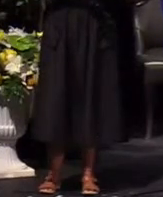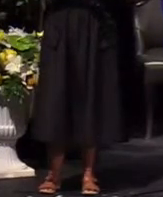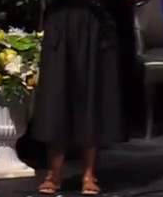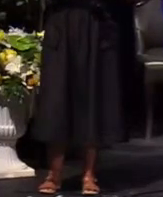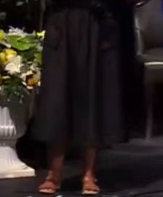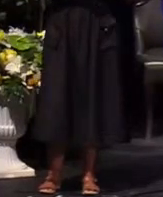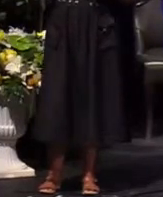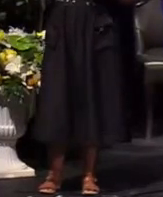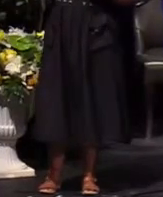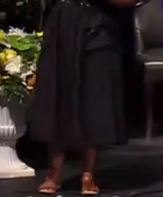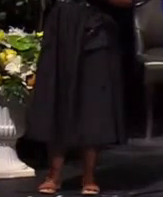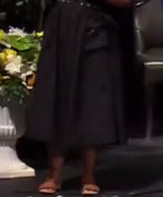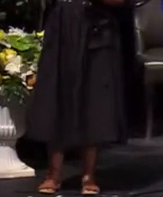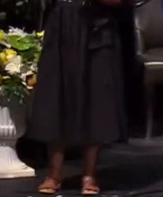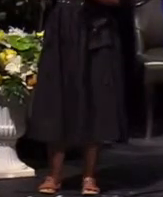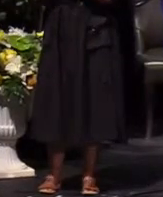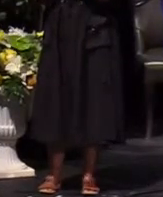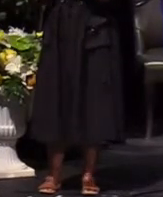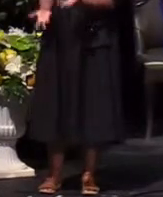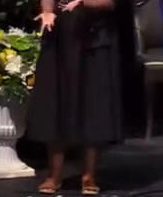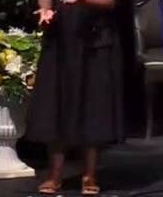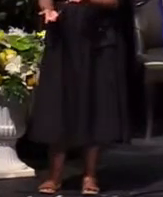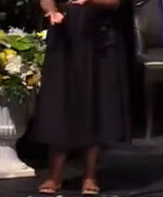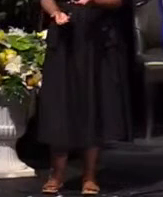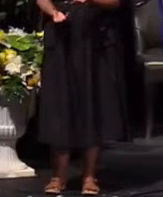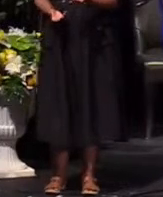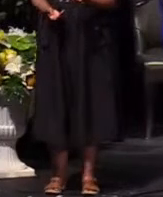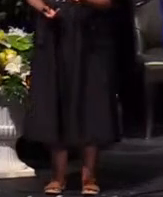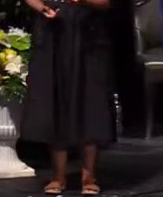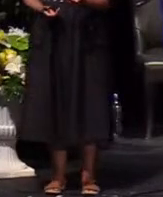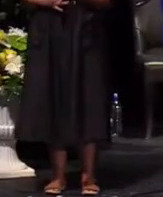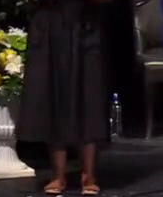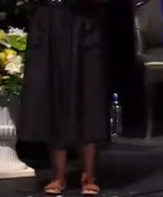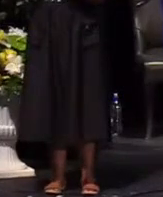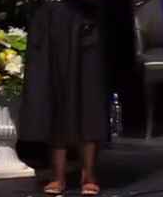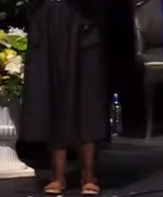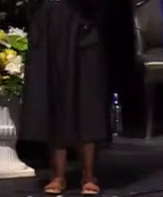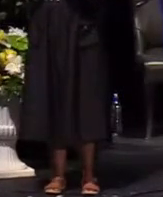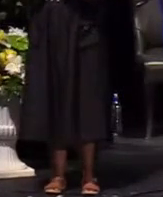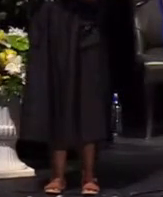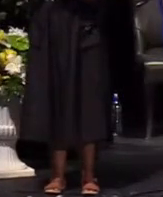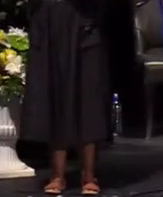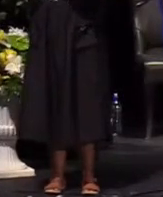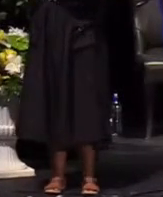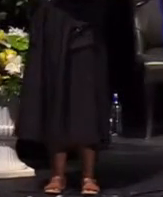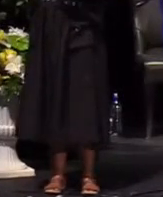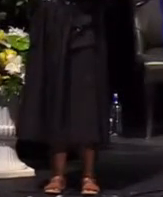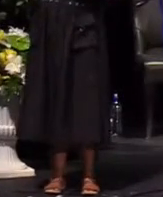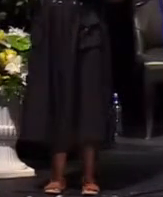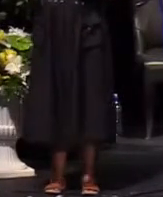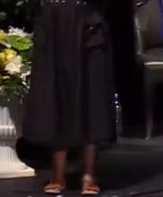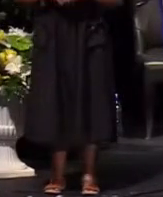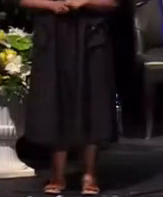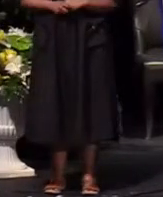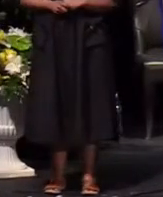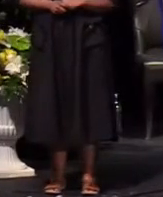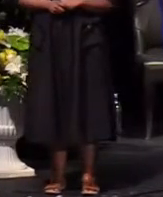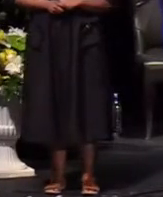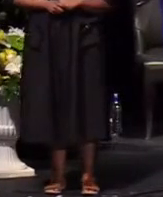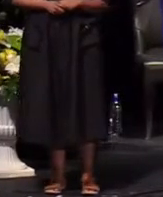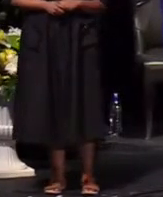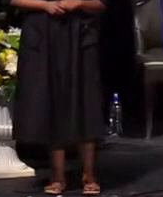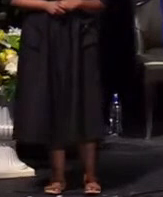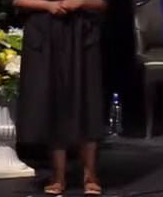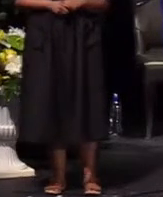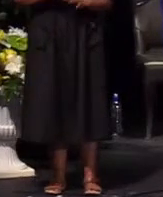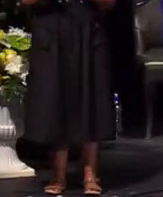which means easy things it is nowhere else where Society is concerned and you